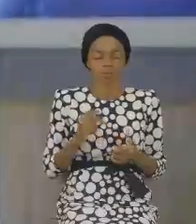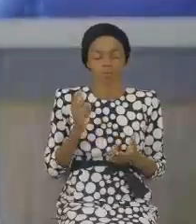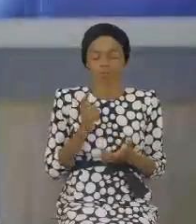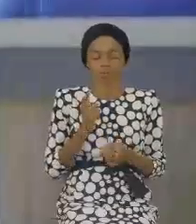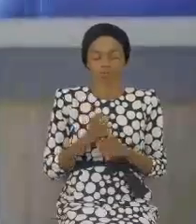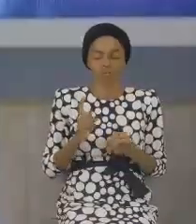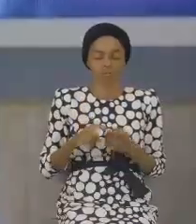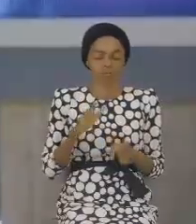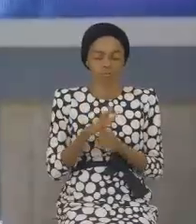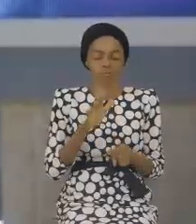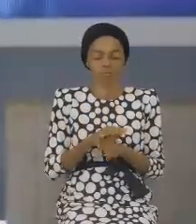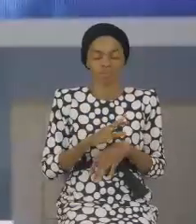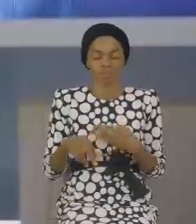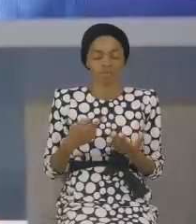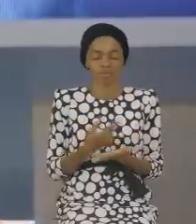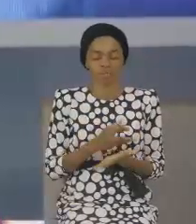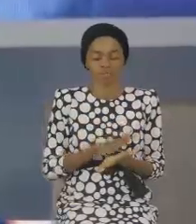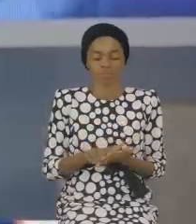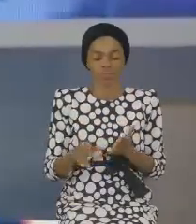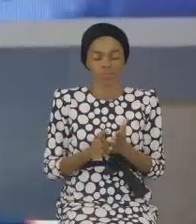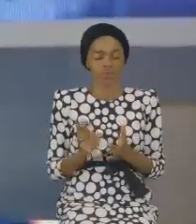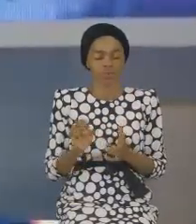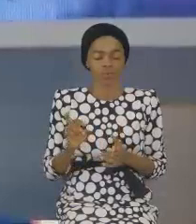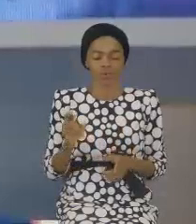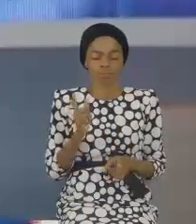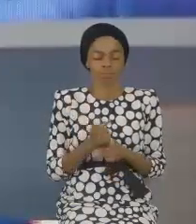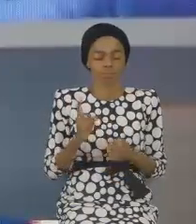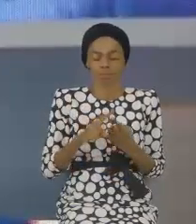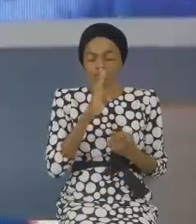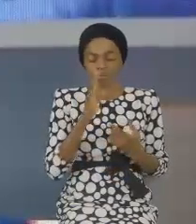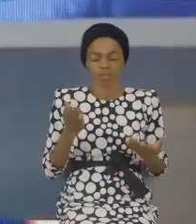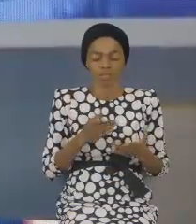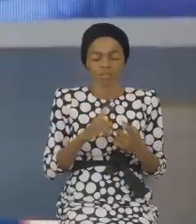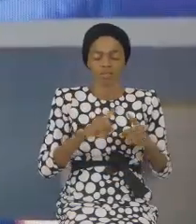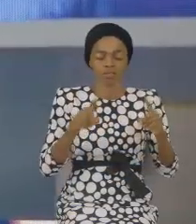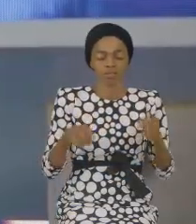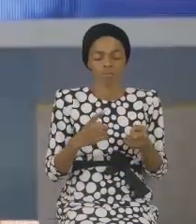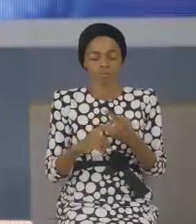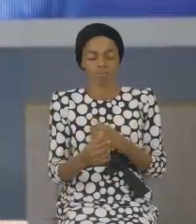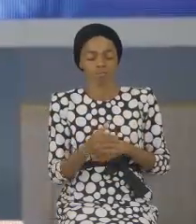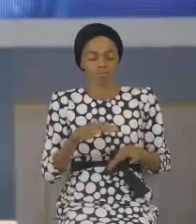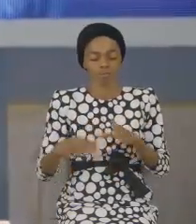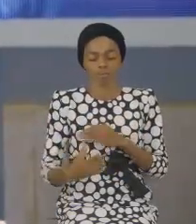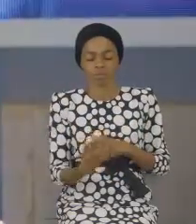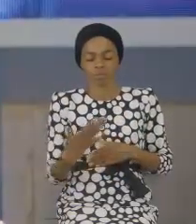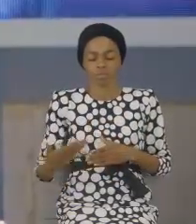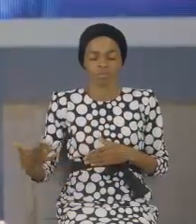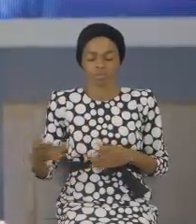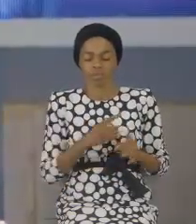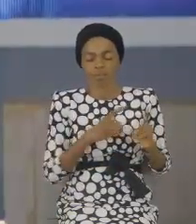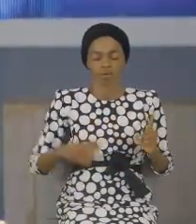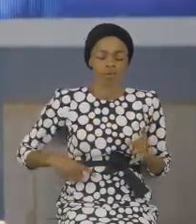all righteousness, and just to be here and quickly rush on to another thing. Lord, we give